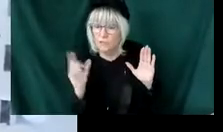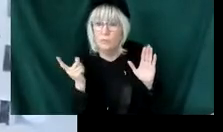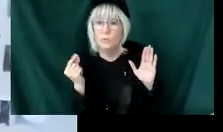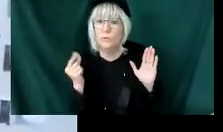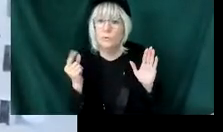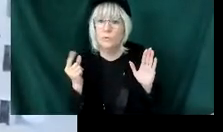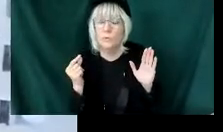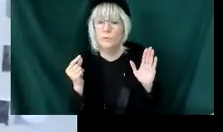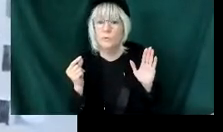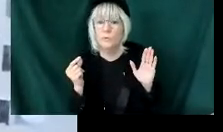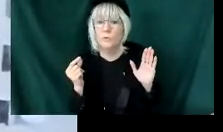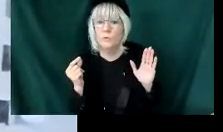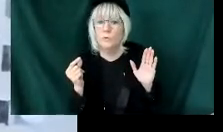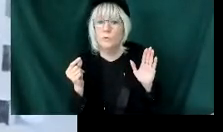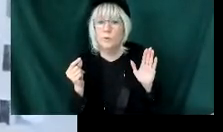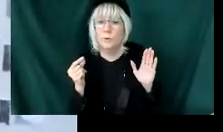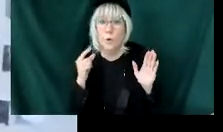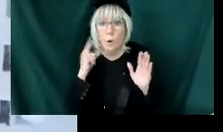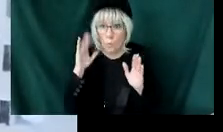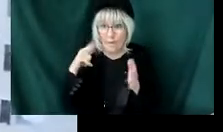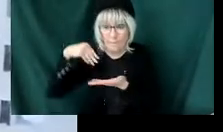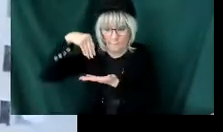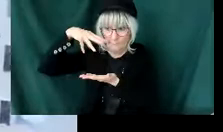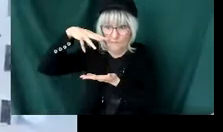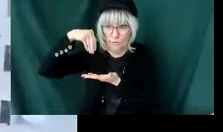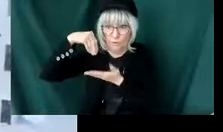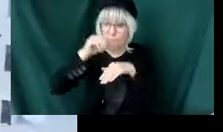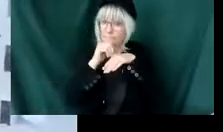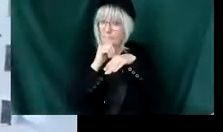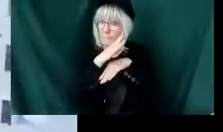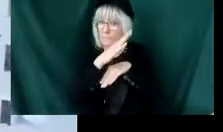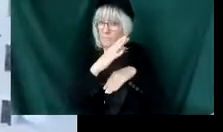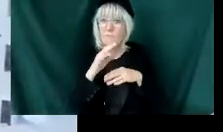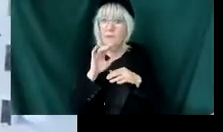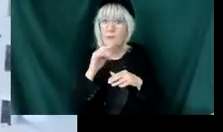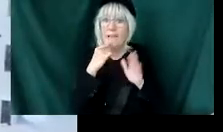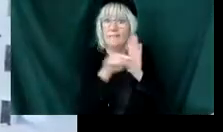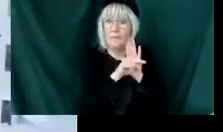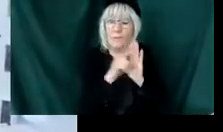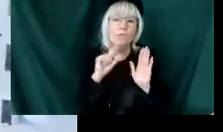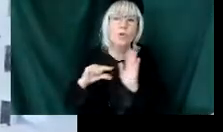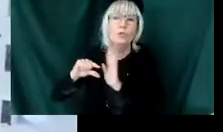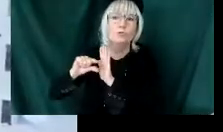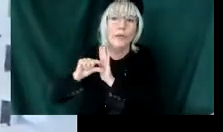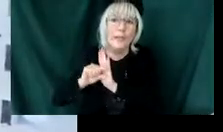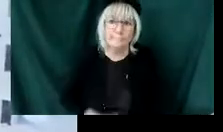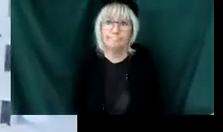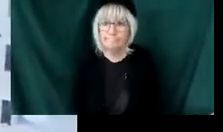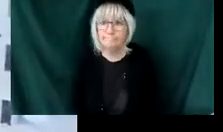we will be taking a picture of the page and turning it in for a grade. So